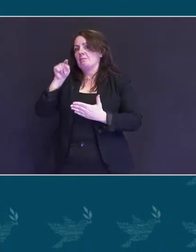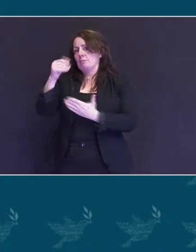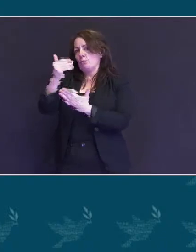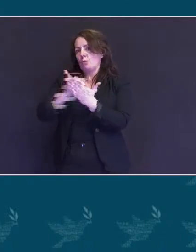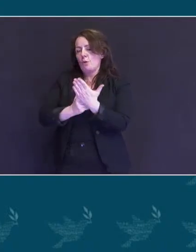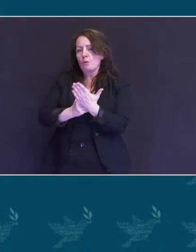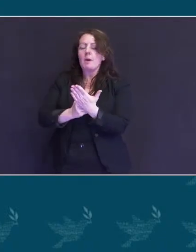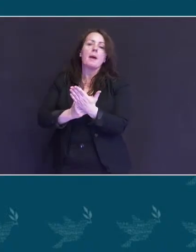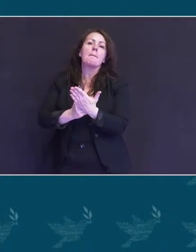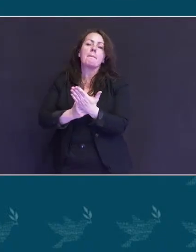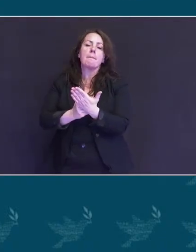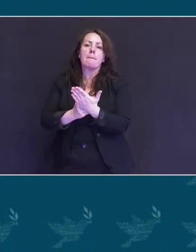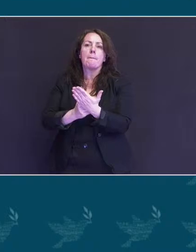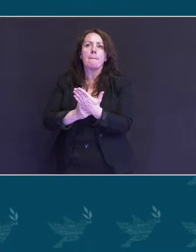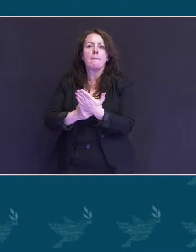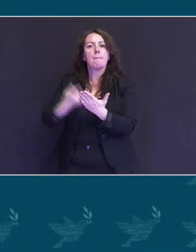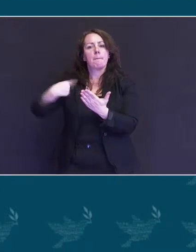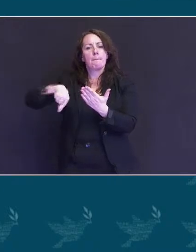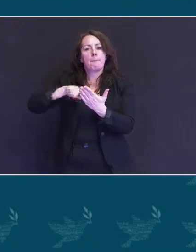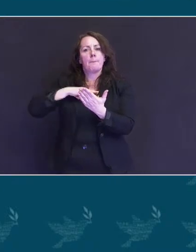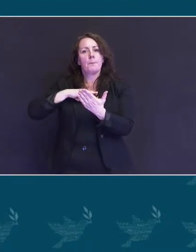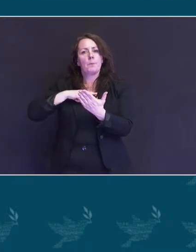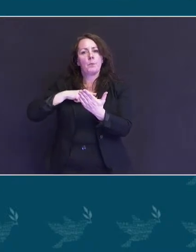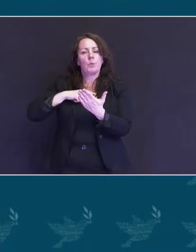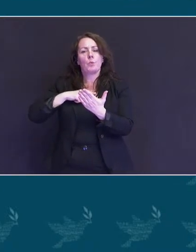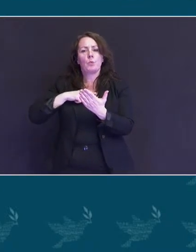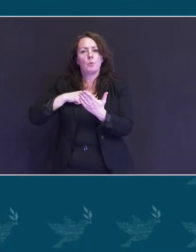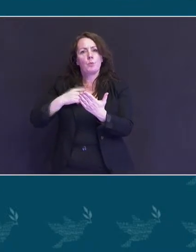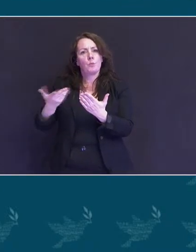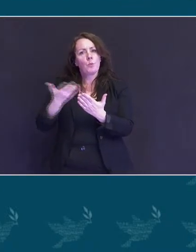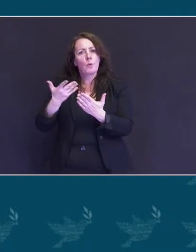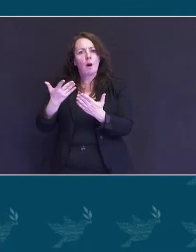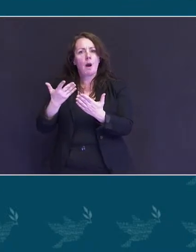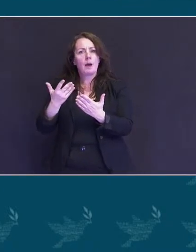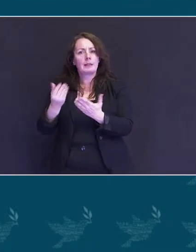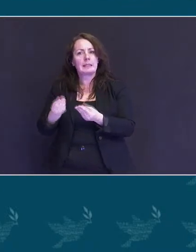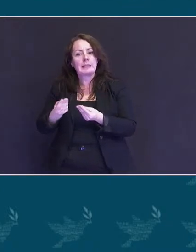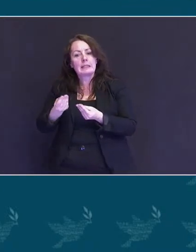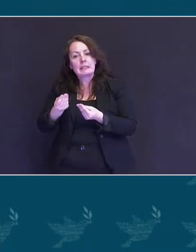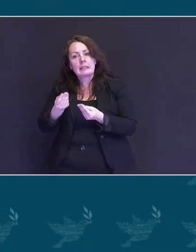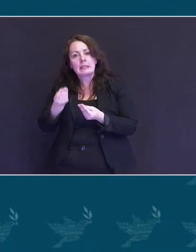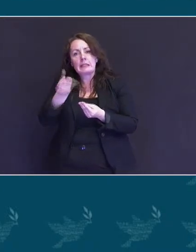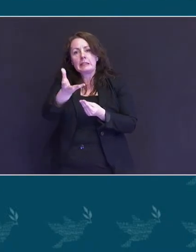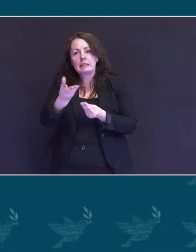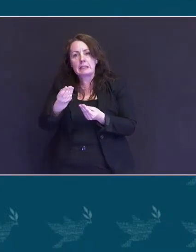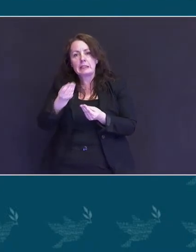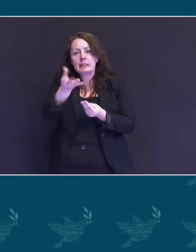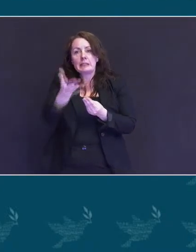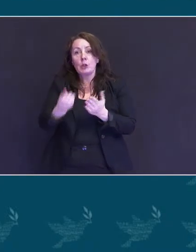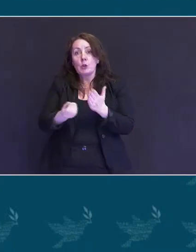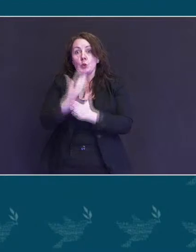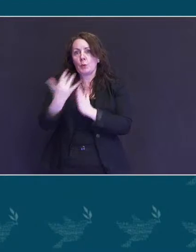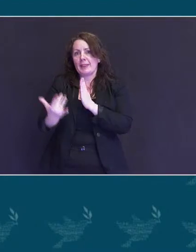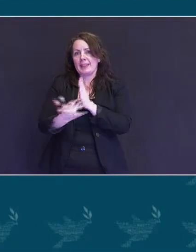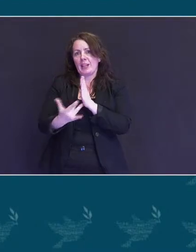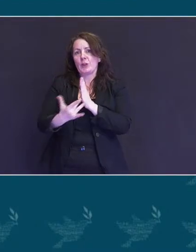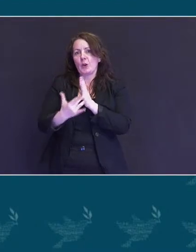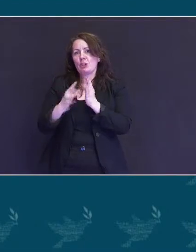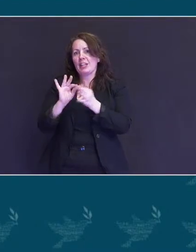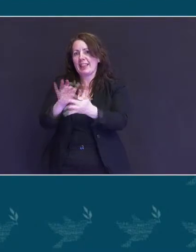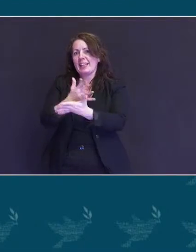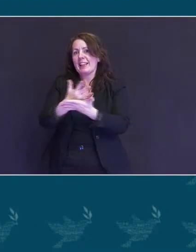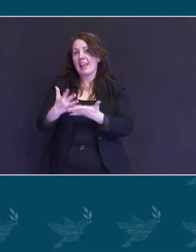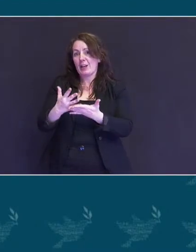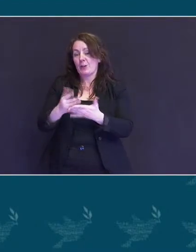in the issue of technology in the teaching of language. That's where we were using the